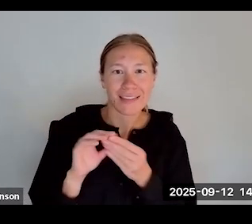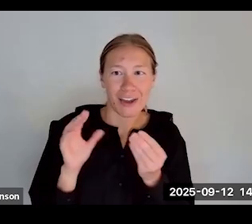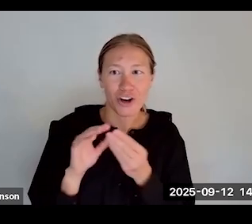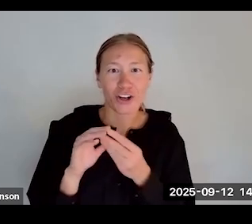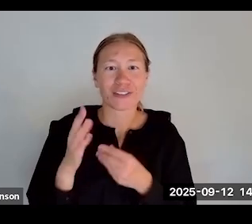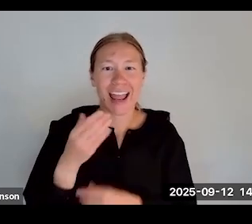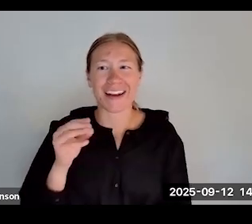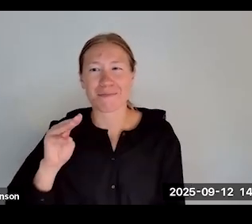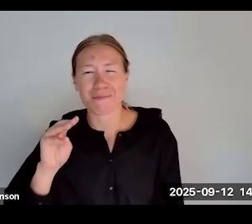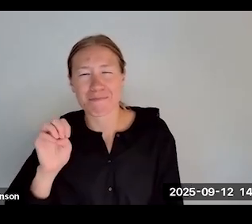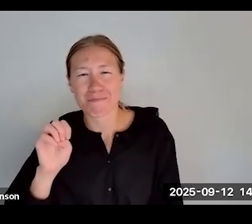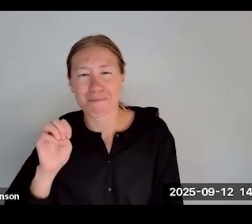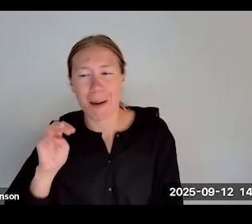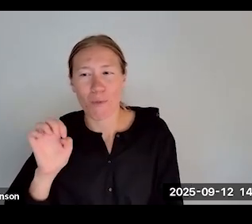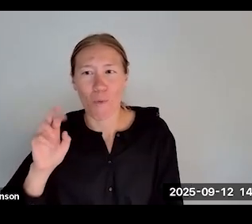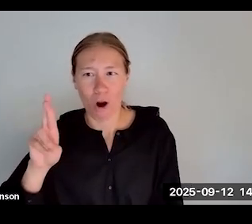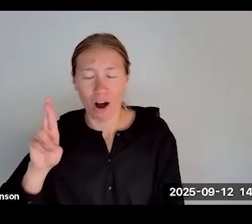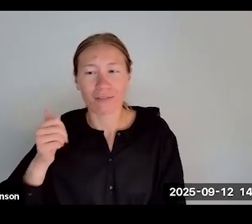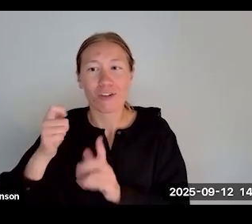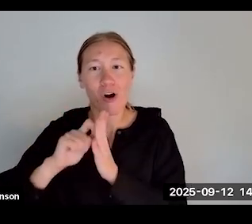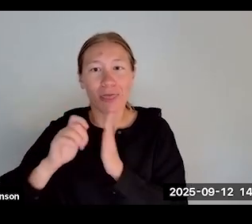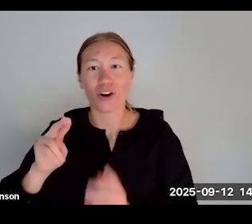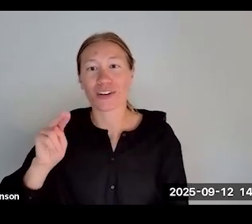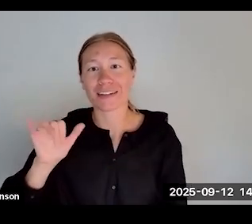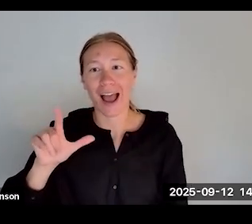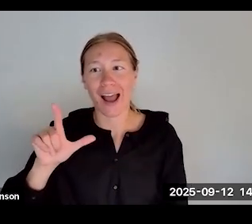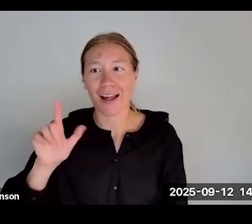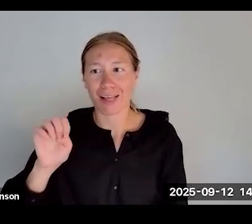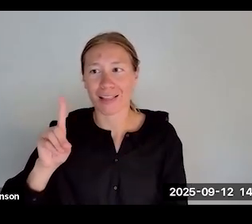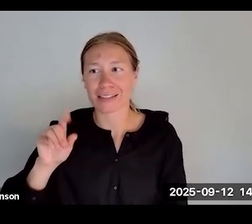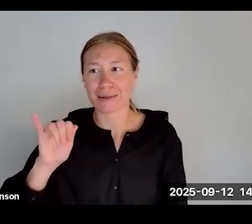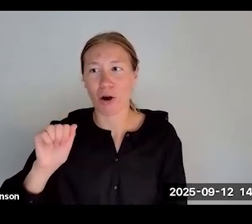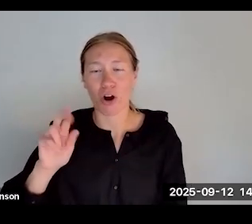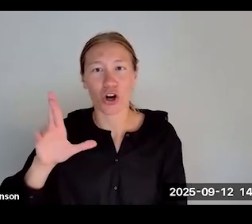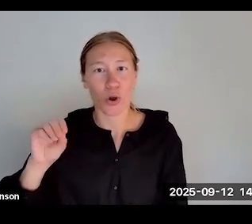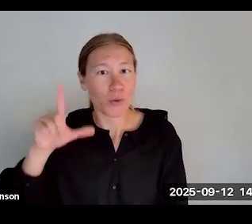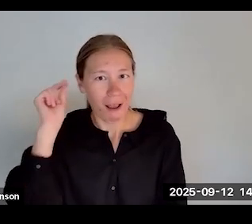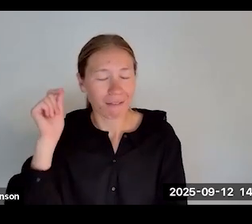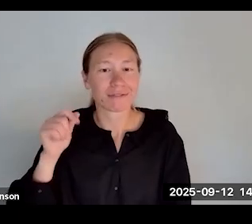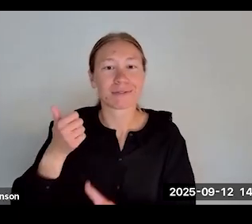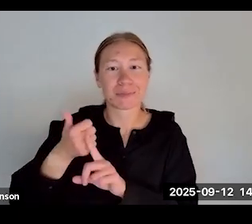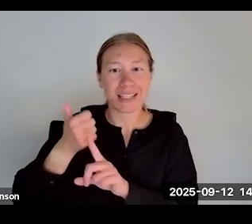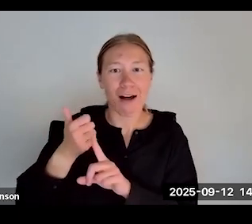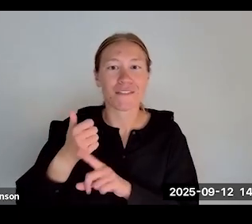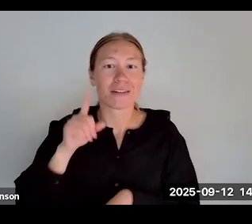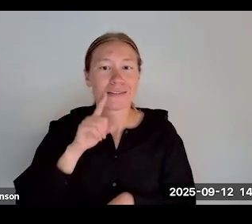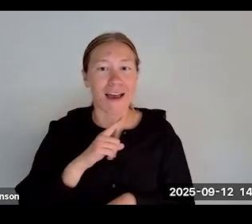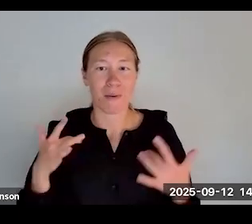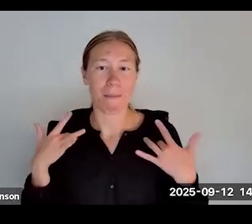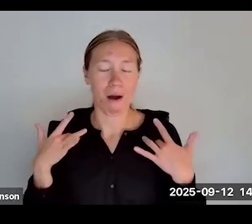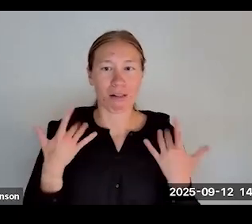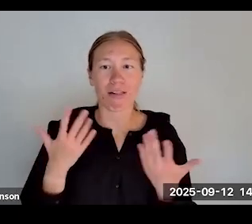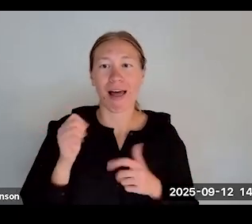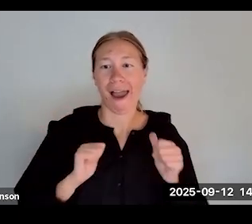DeMarco. Niall DeMarco is a contemporary deaf leader. He's a deaf author, model, actor, producer,